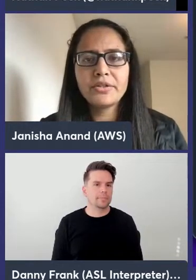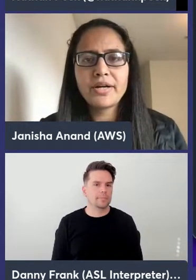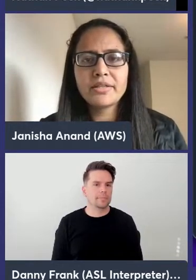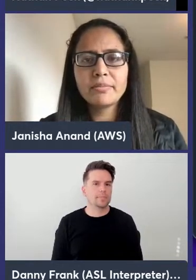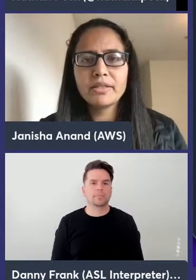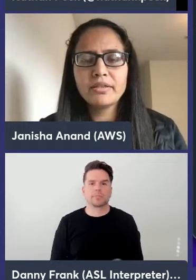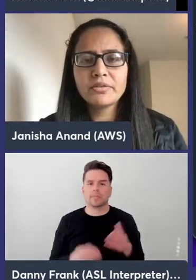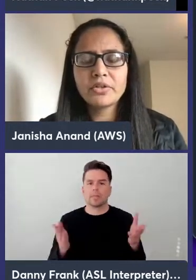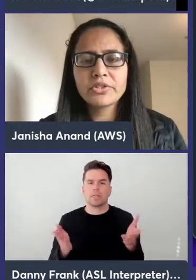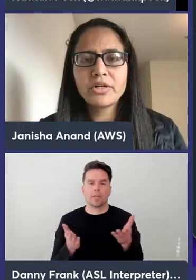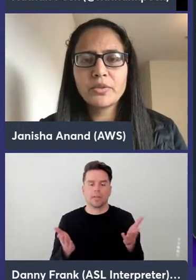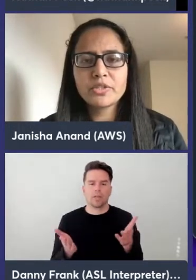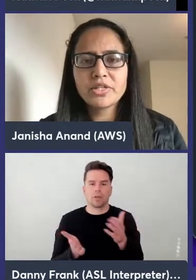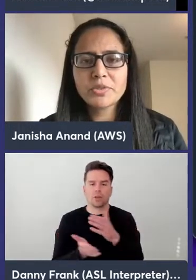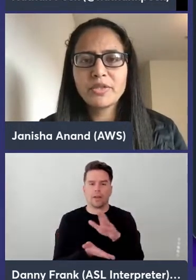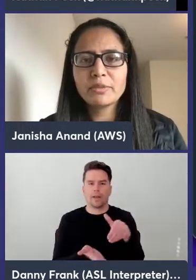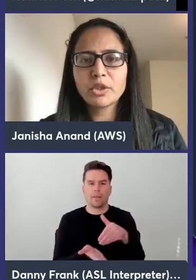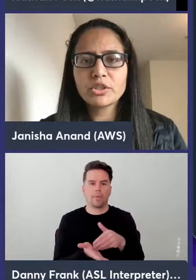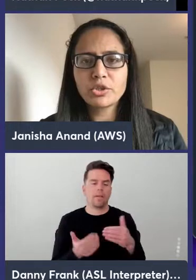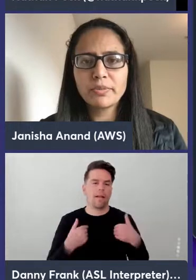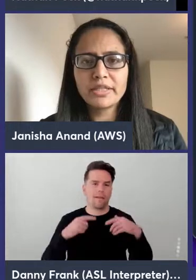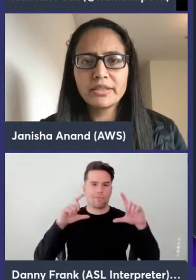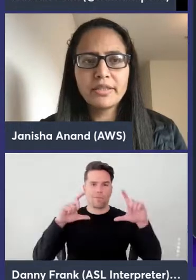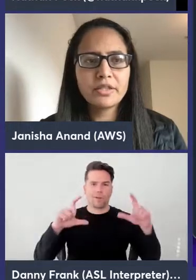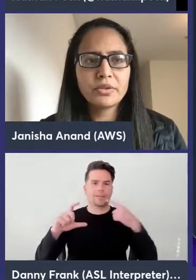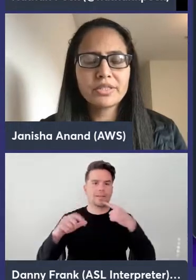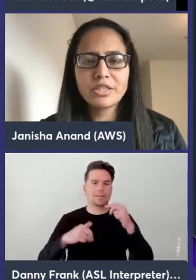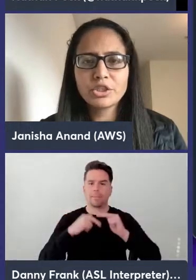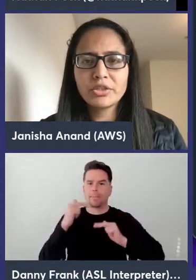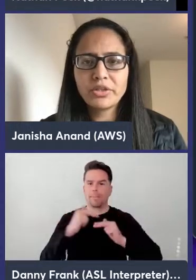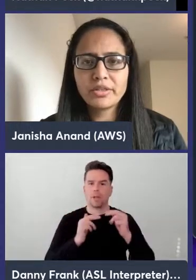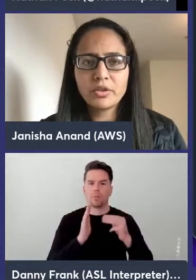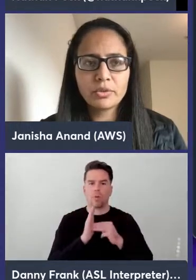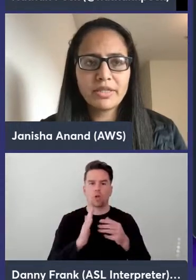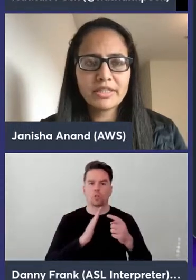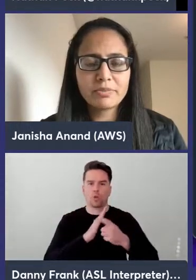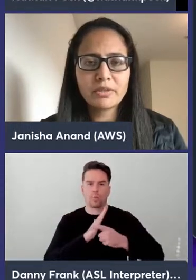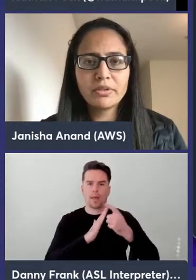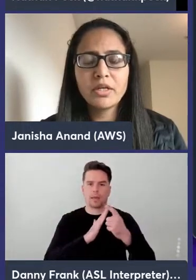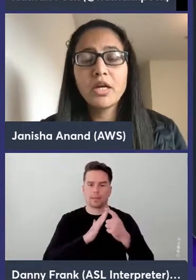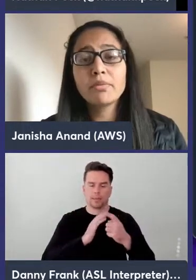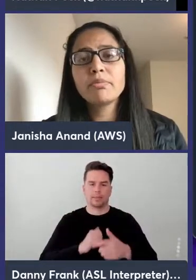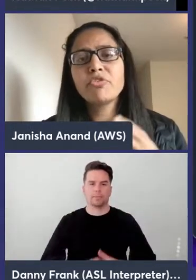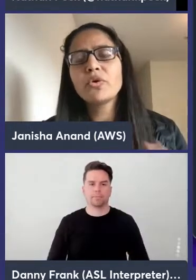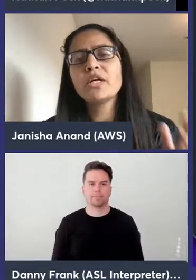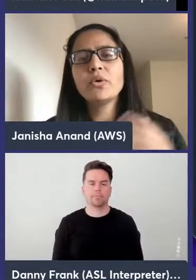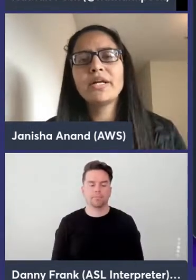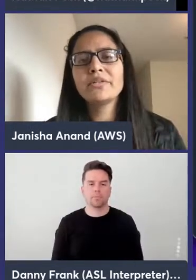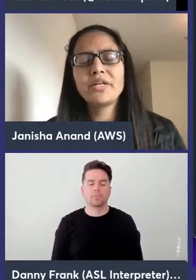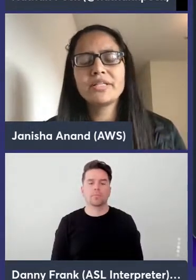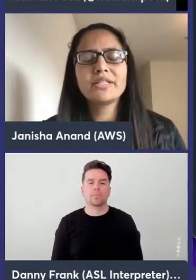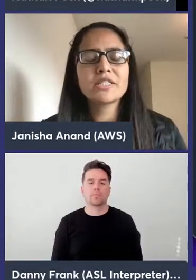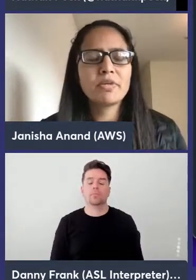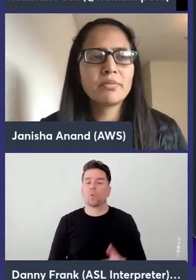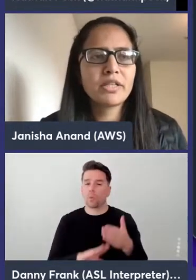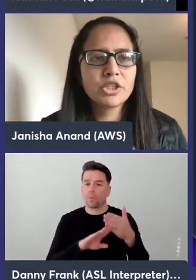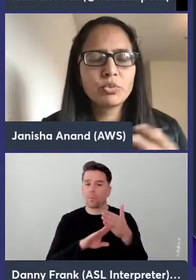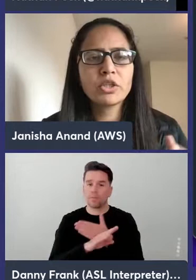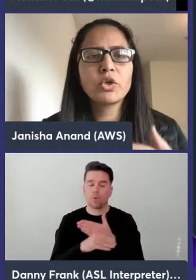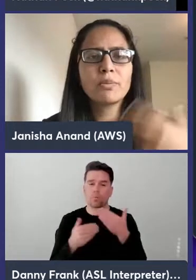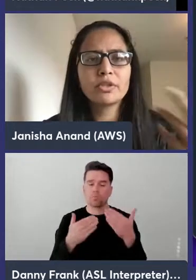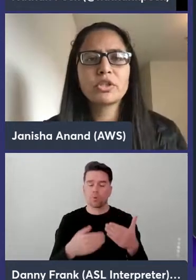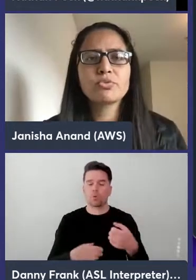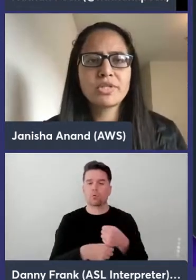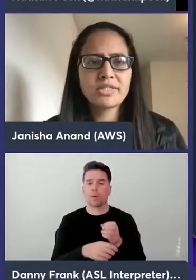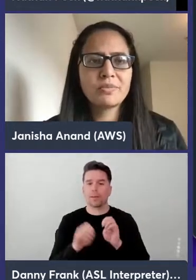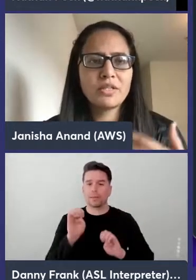And here, right in the middle, there is a card which says build the models automatically, and you can essentially create an Autopilot experiment. But before I go ahead creating the experiment, I just want to